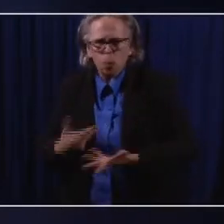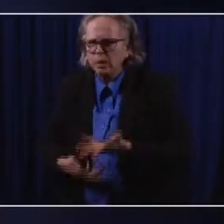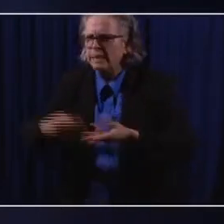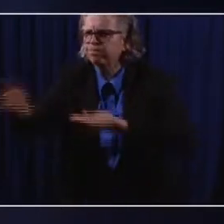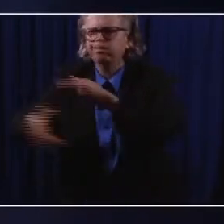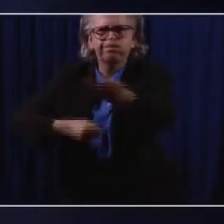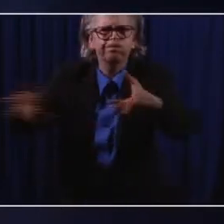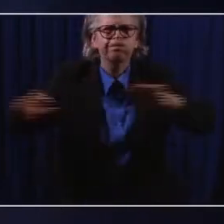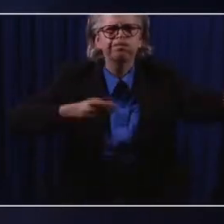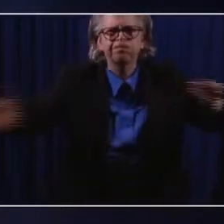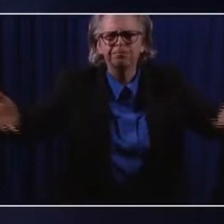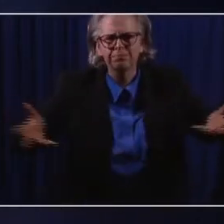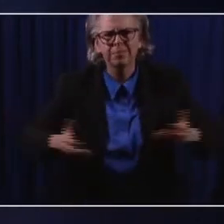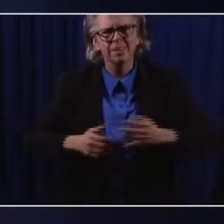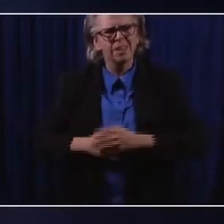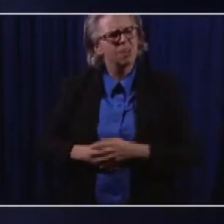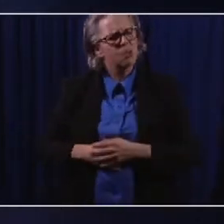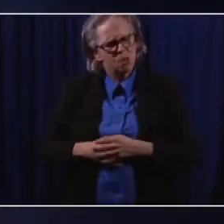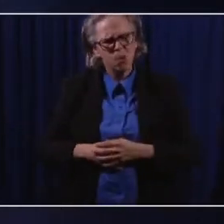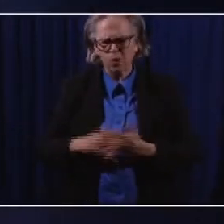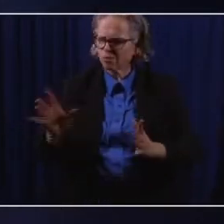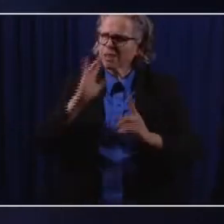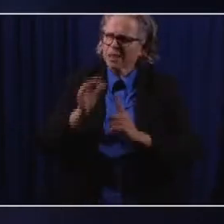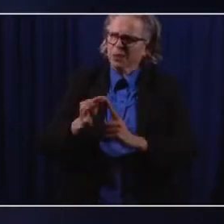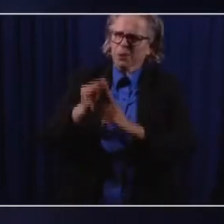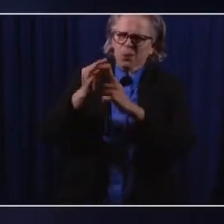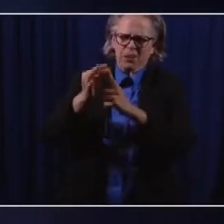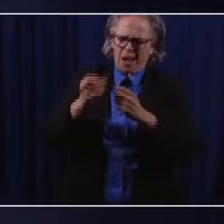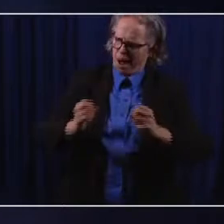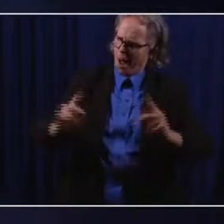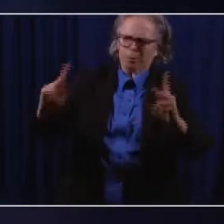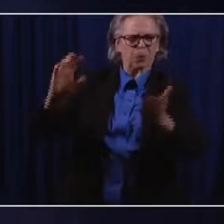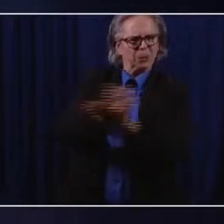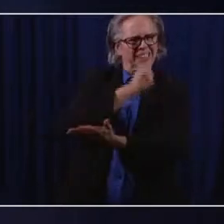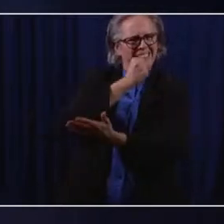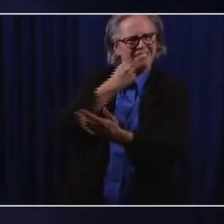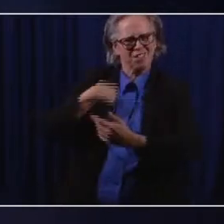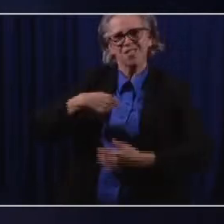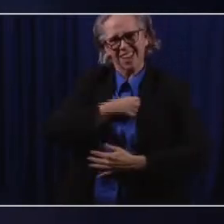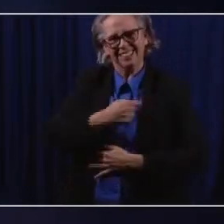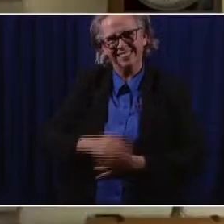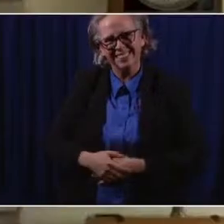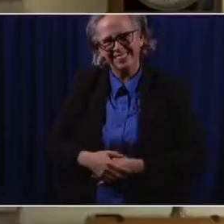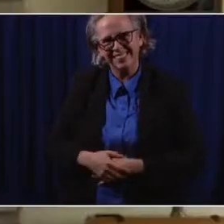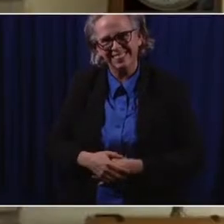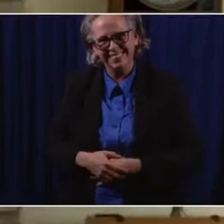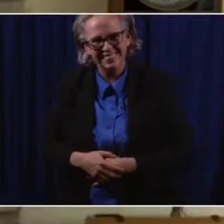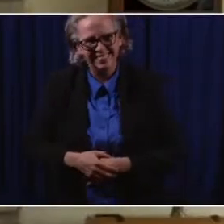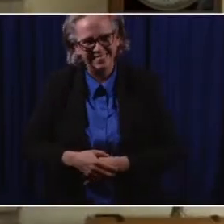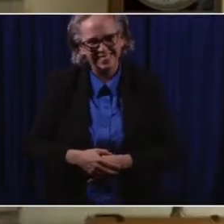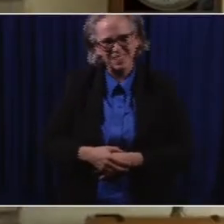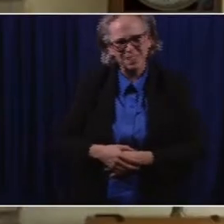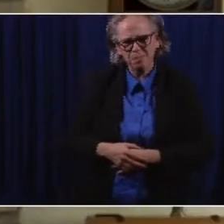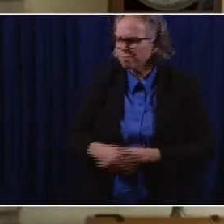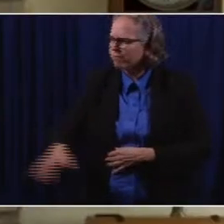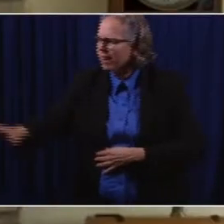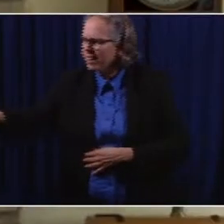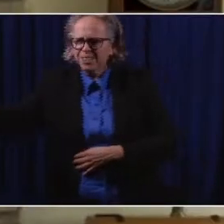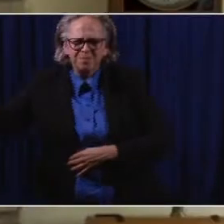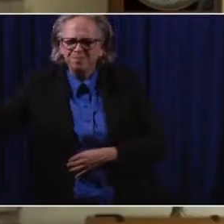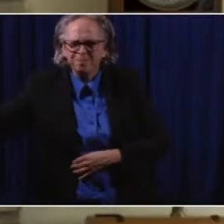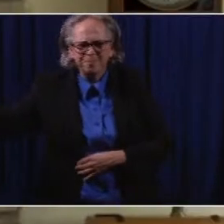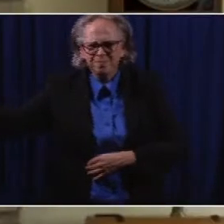But it is a unique opportunity for us. So, Anthony, are you 100%? I may have missed it, but are